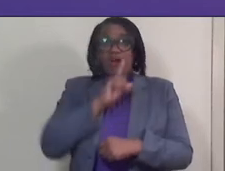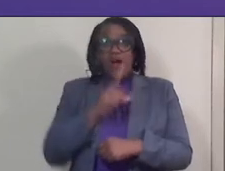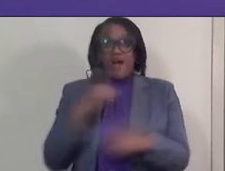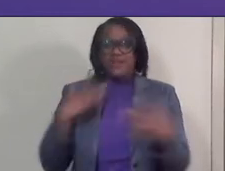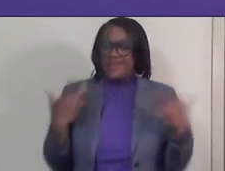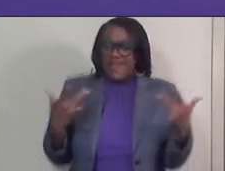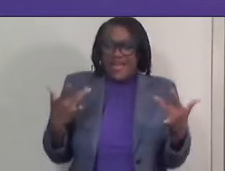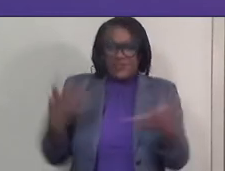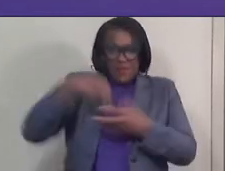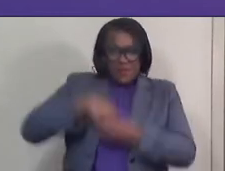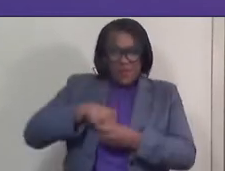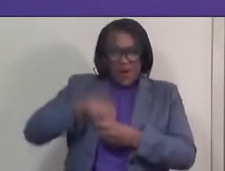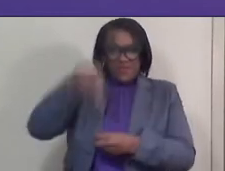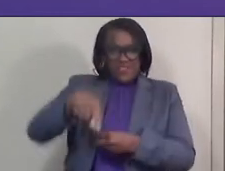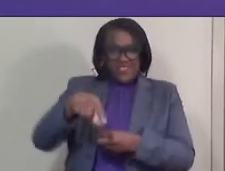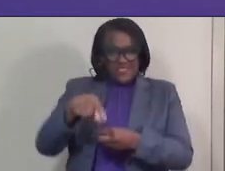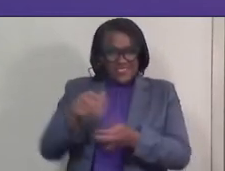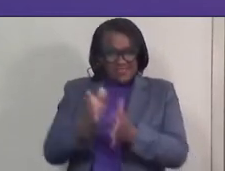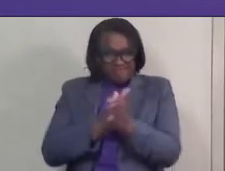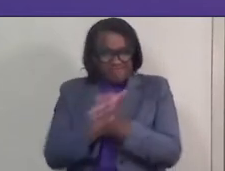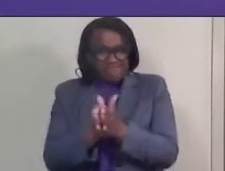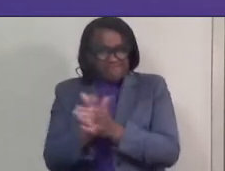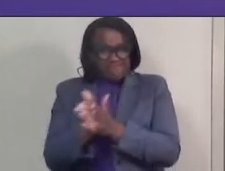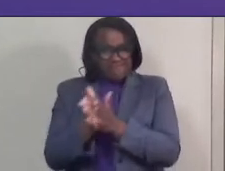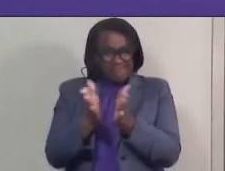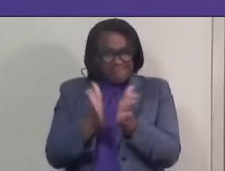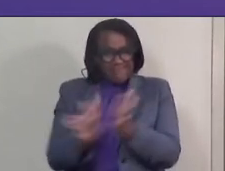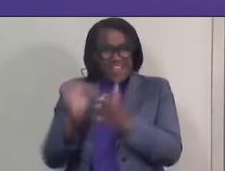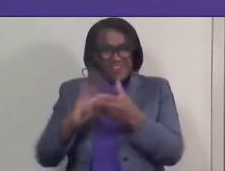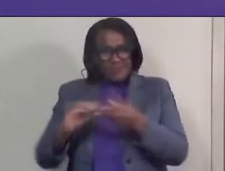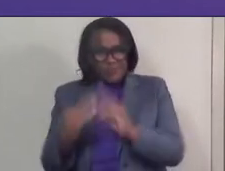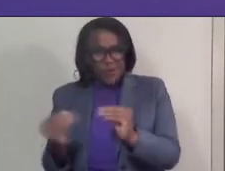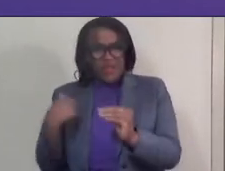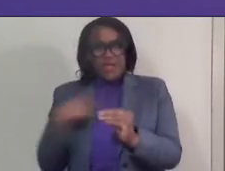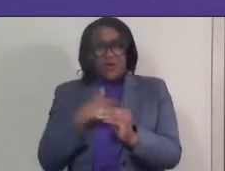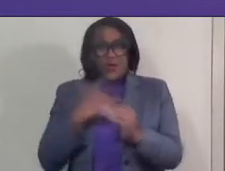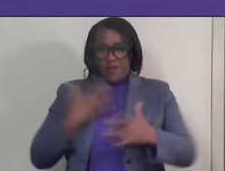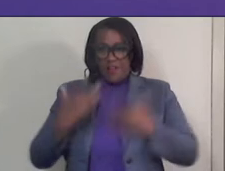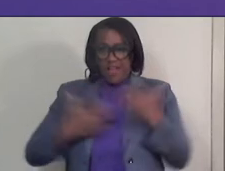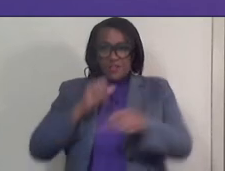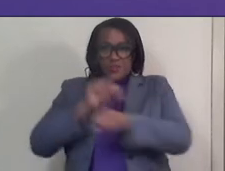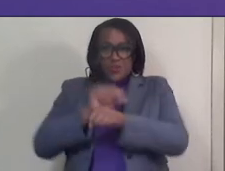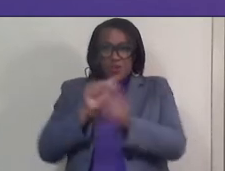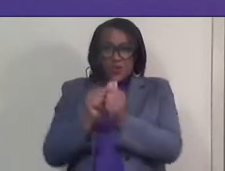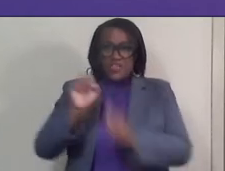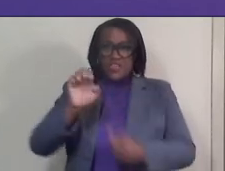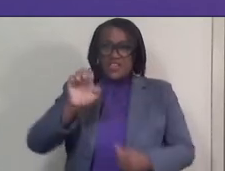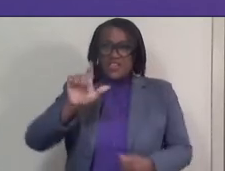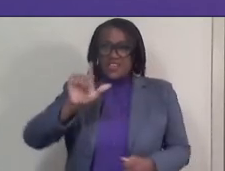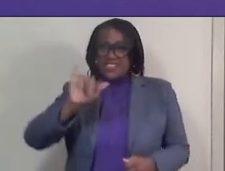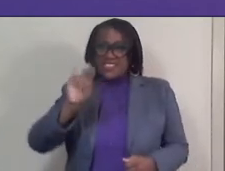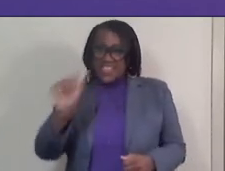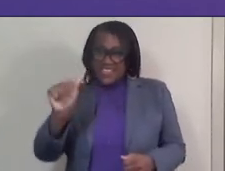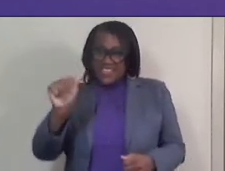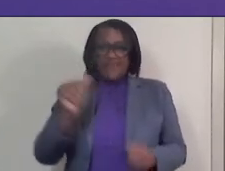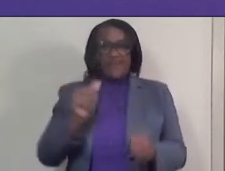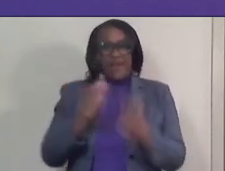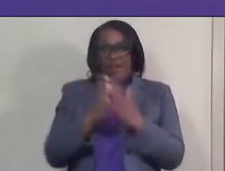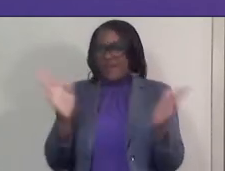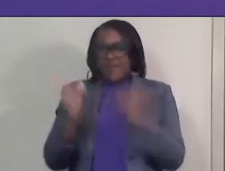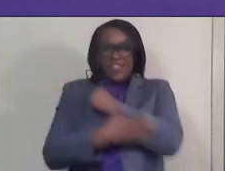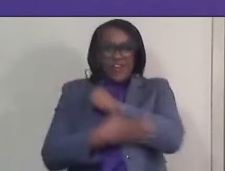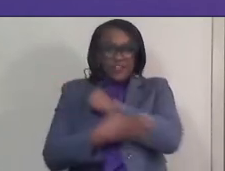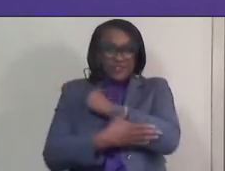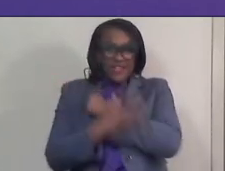of this initiative and delighted that we can work with Selina across the country and with many of you